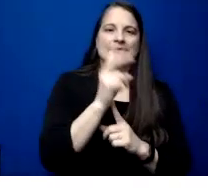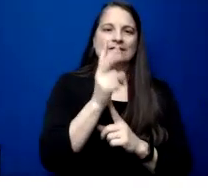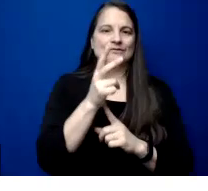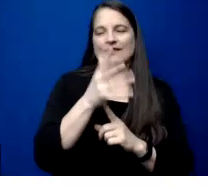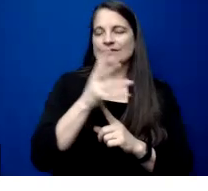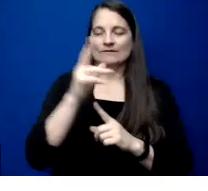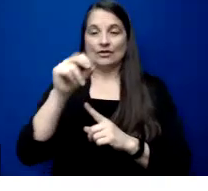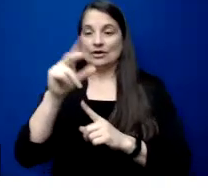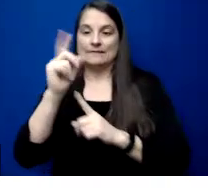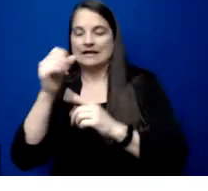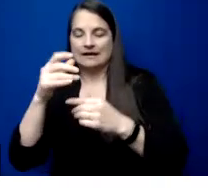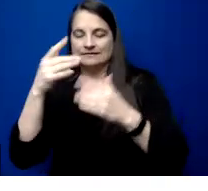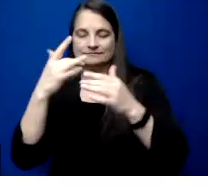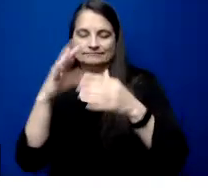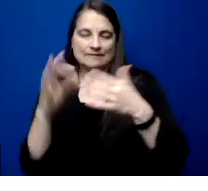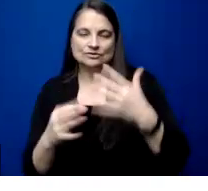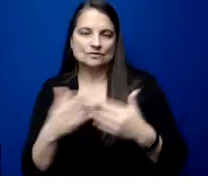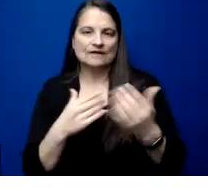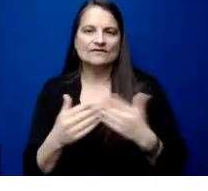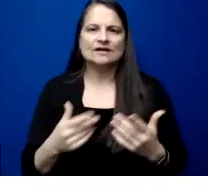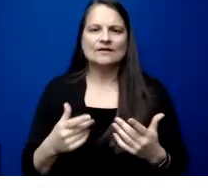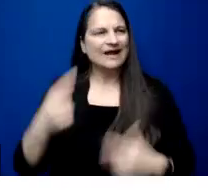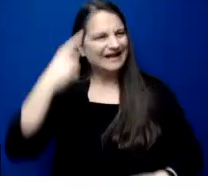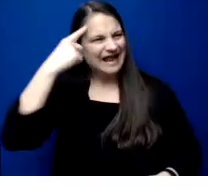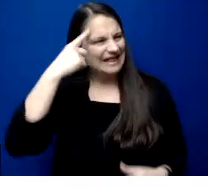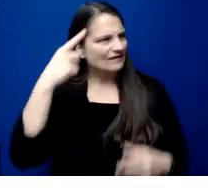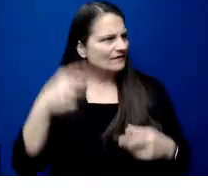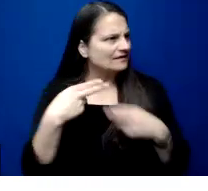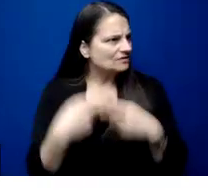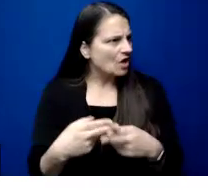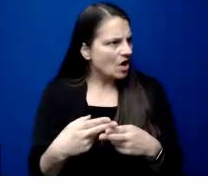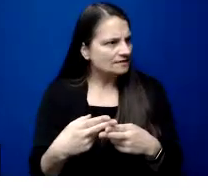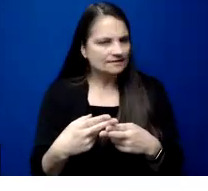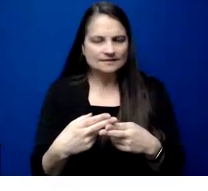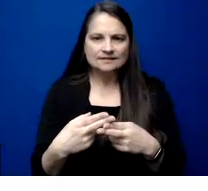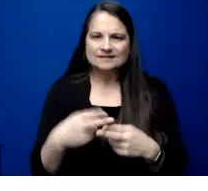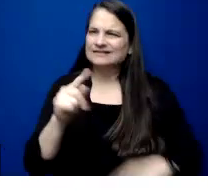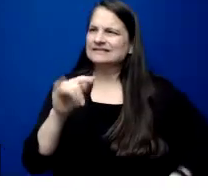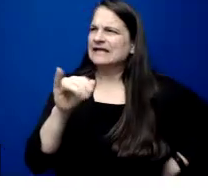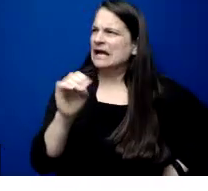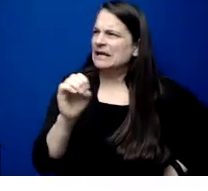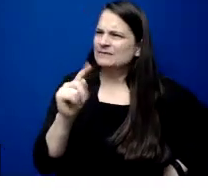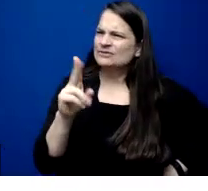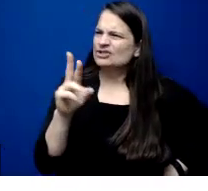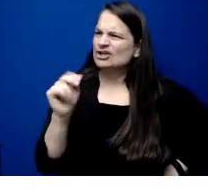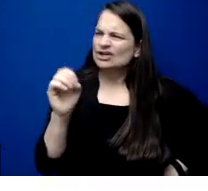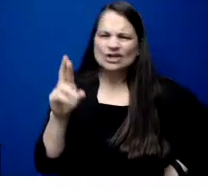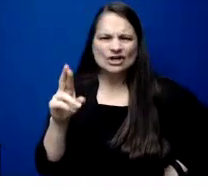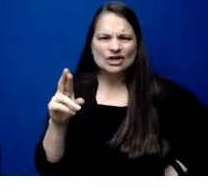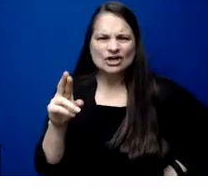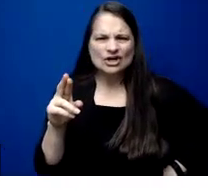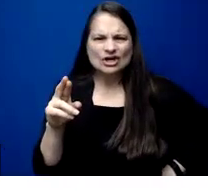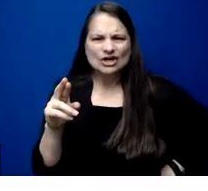a sand in the timer. And why can't I think of what that's called, Abby? Time turner? The Sand time turner?